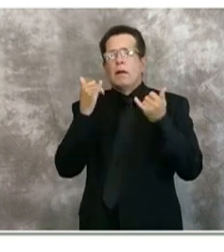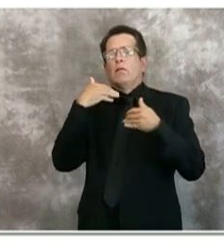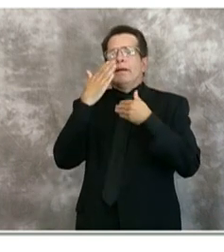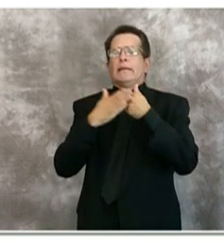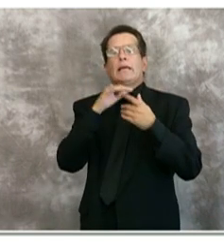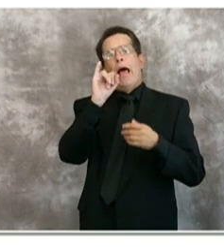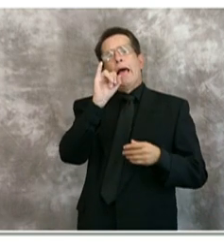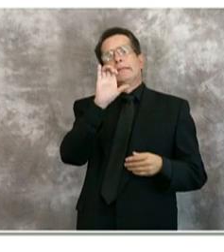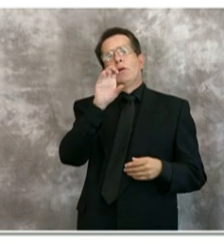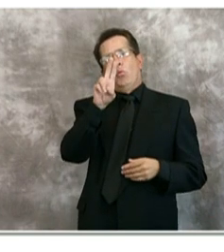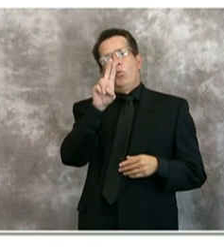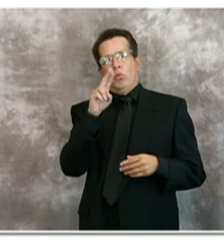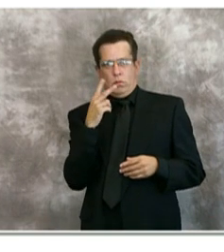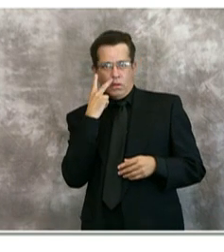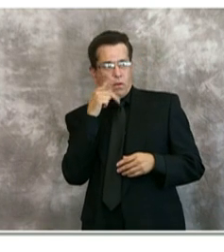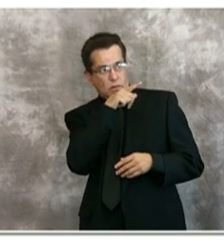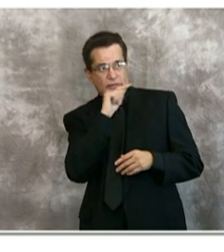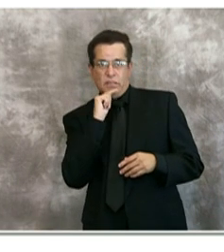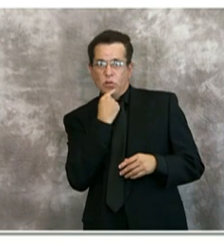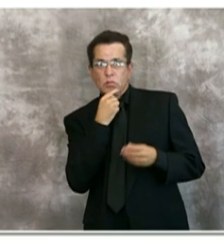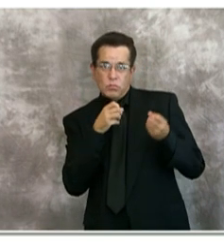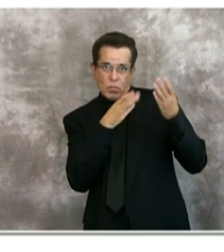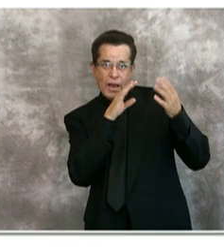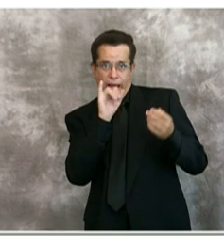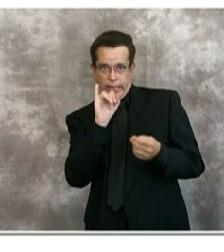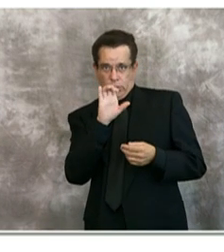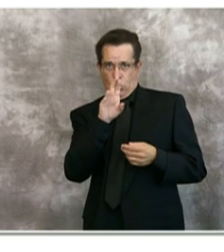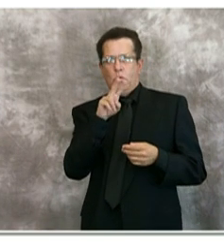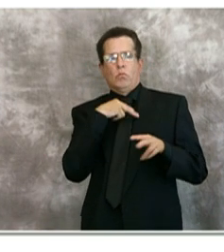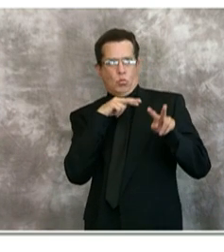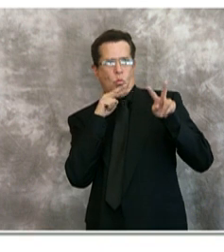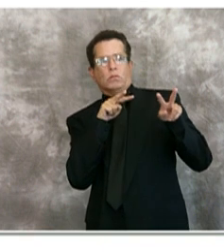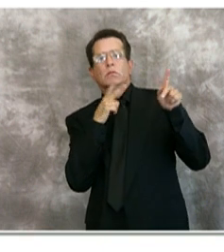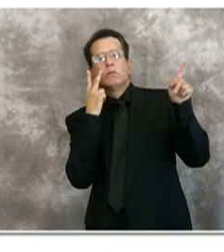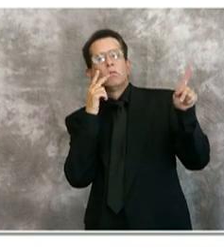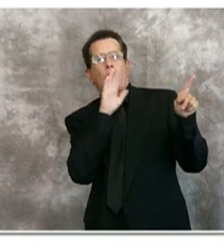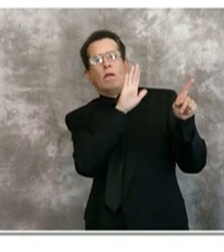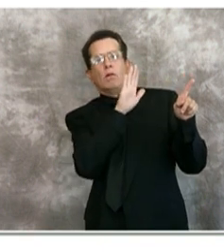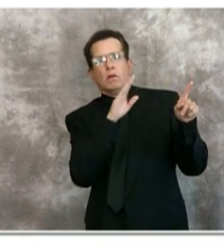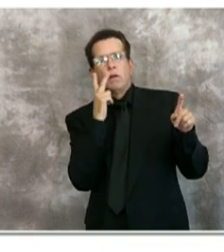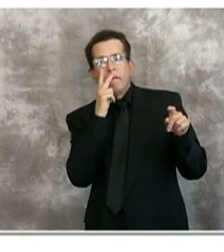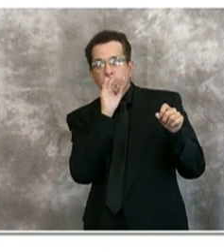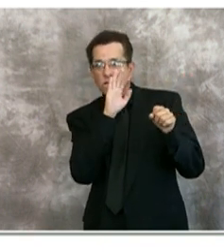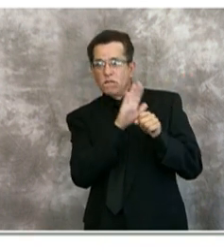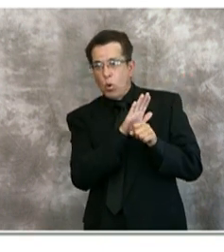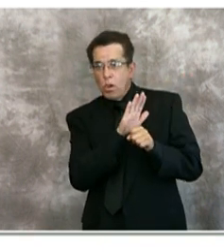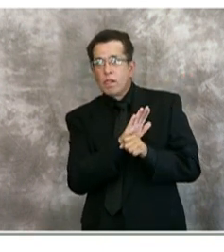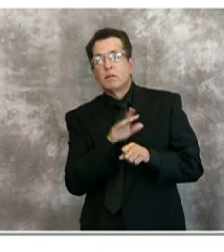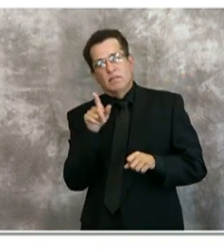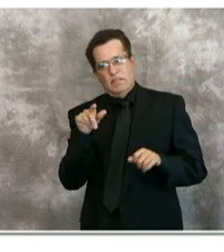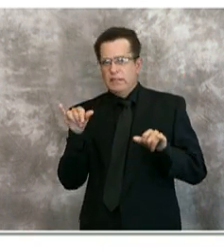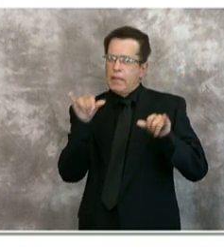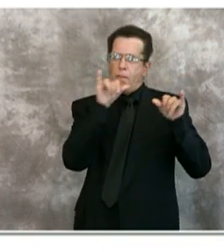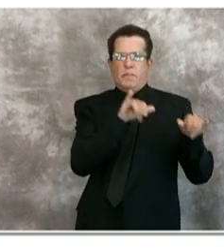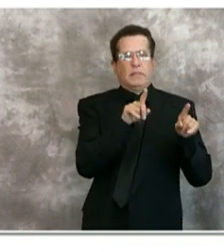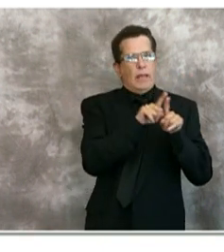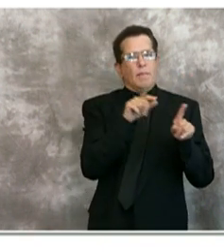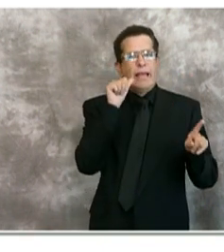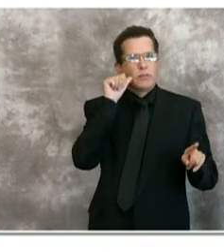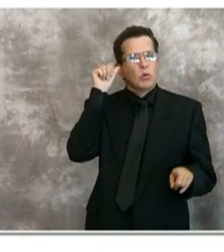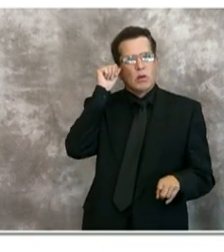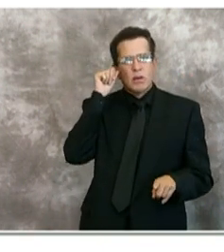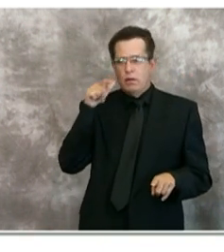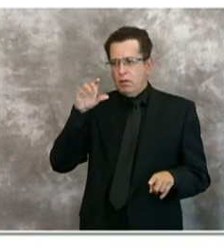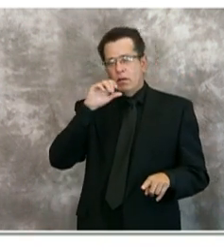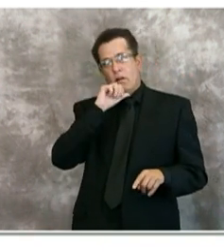ICU capacity. Again, COVID-related ICUs on the next chart is basically identical to where it was yesterday. Non-COVID